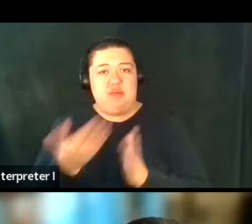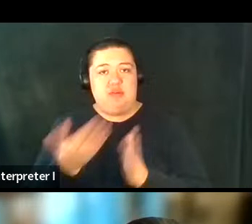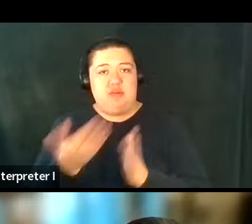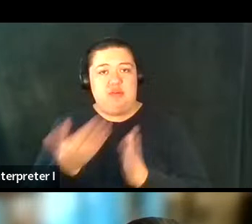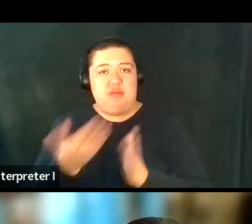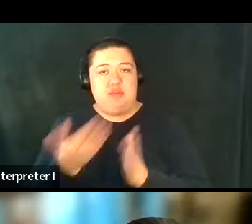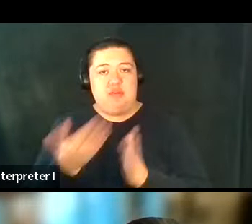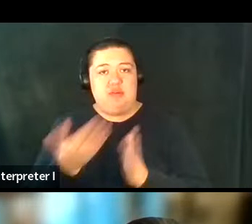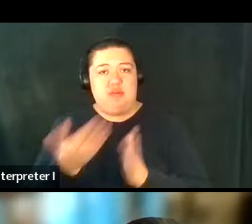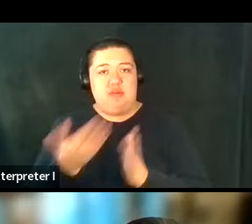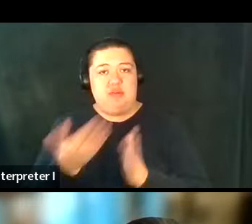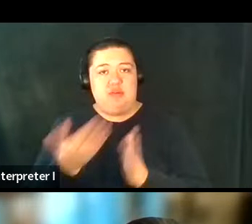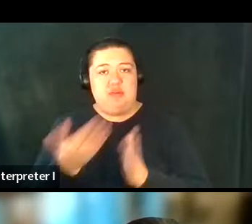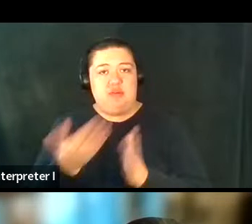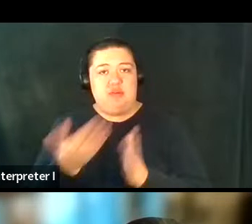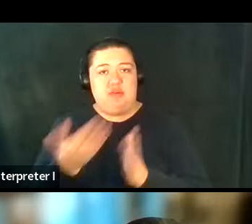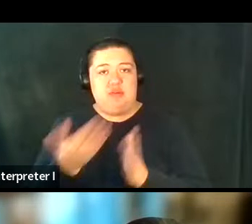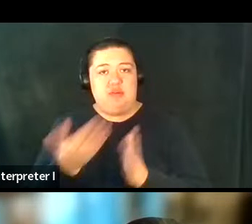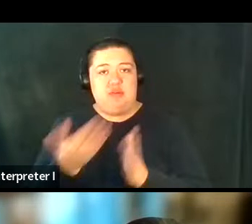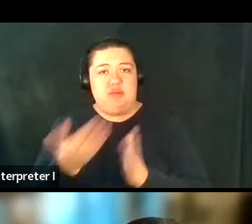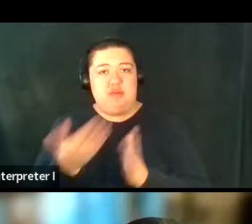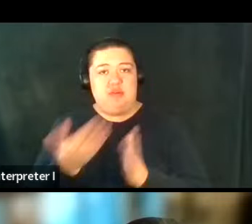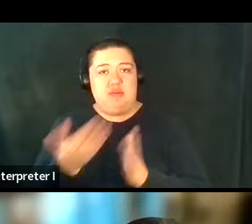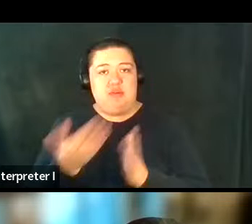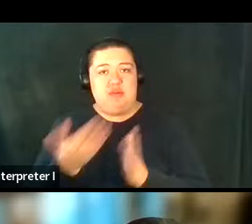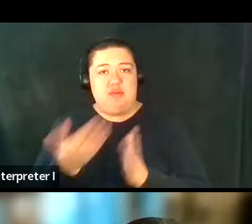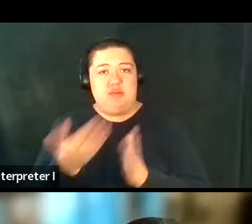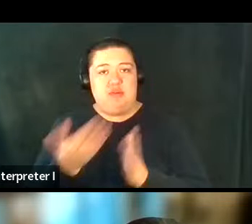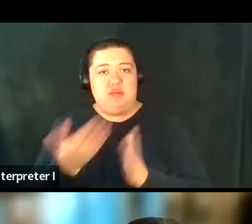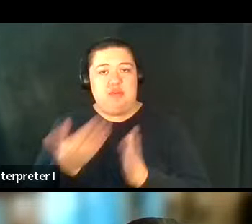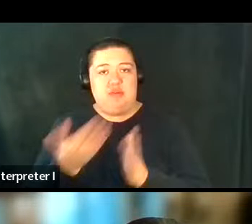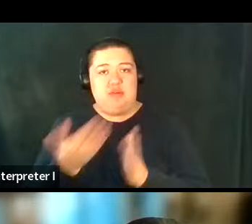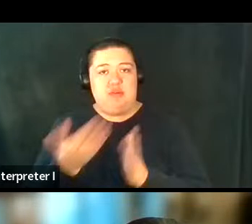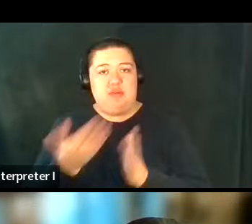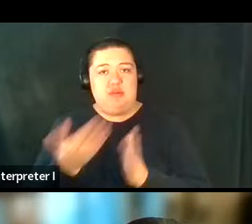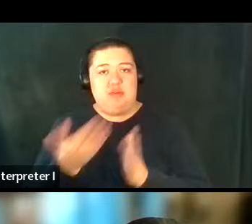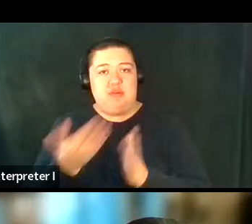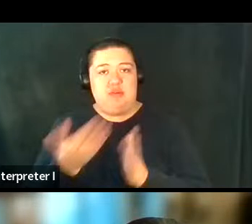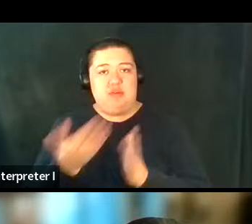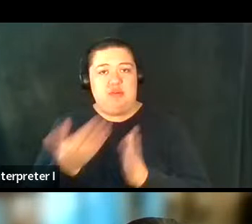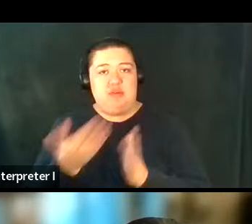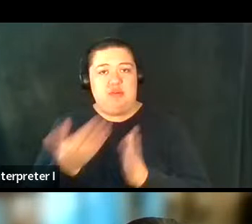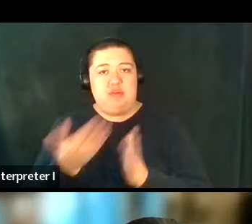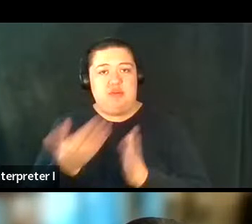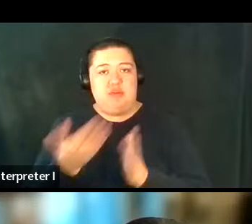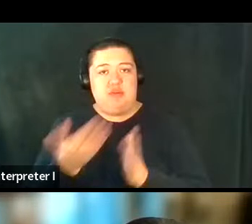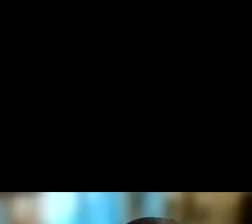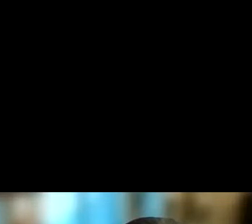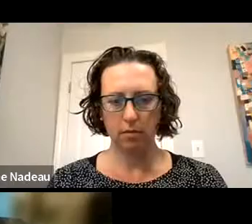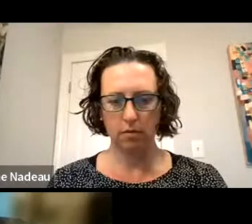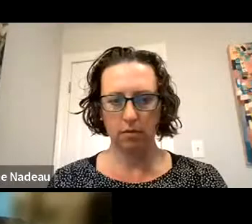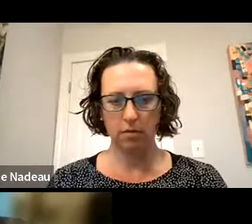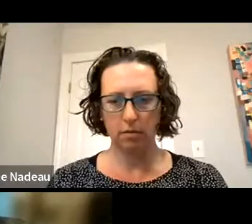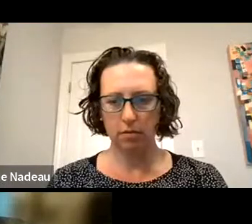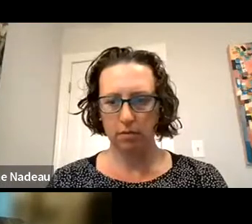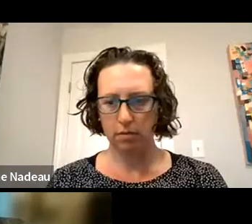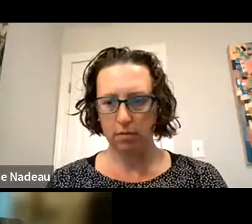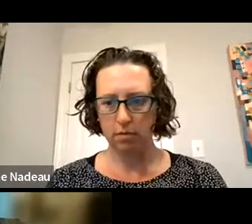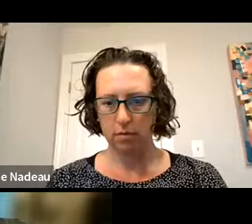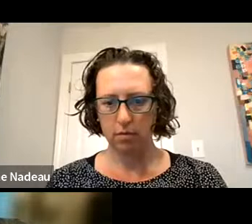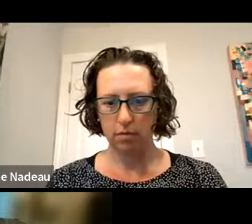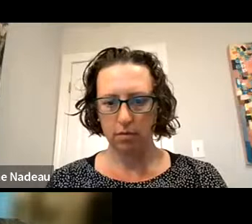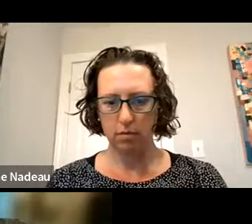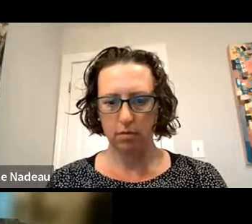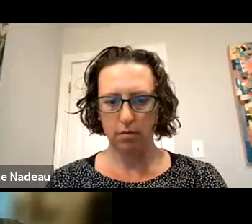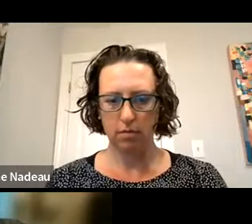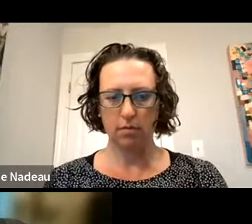flexibility given the serious crisis that we're facing right now. So if there were some constraints, if maybe we can hear the amendment that's coming up